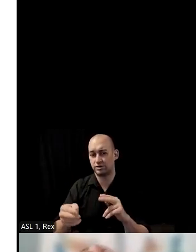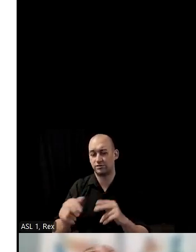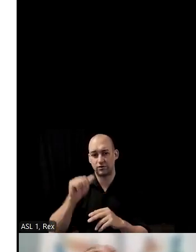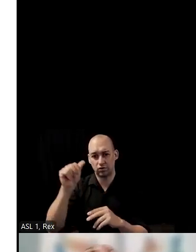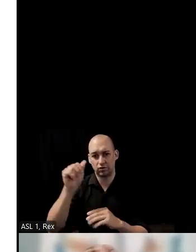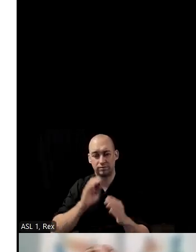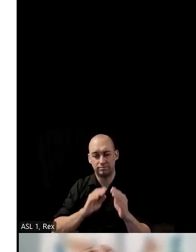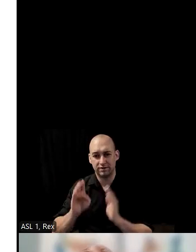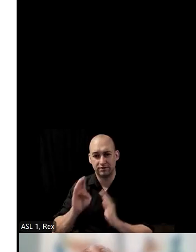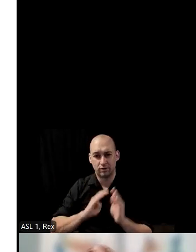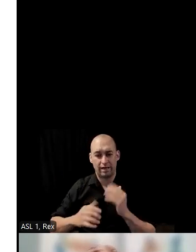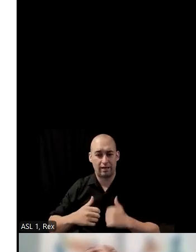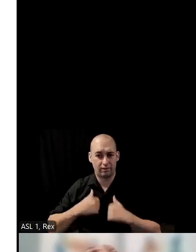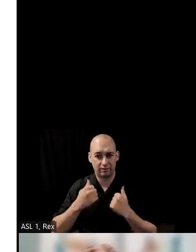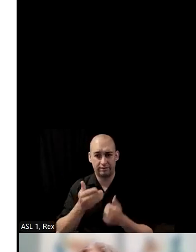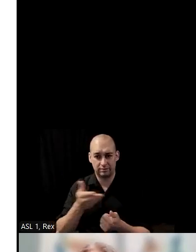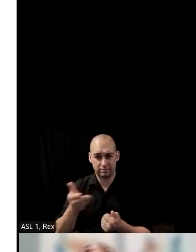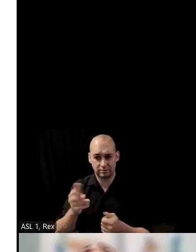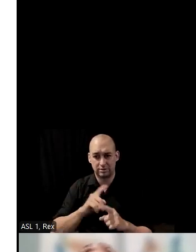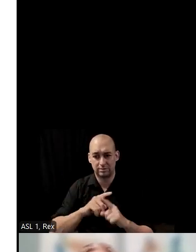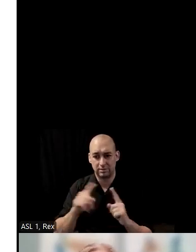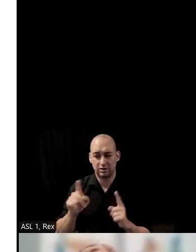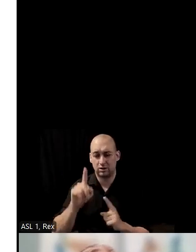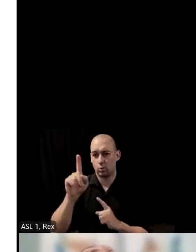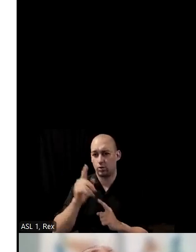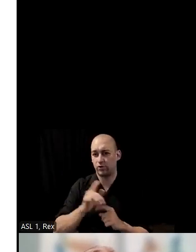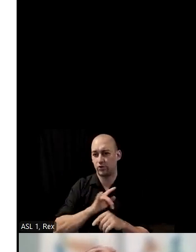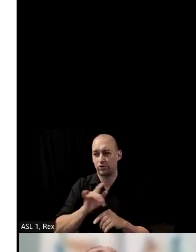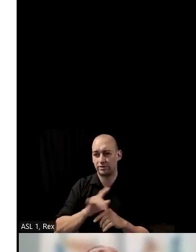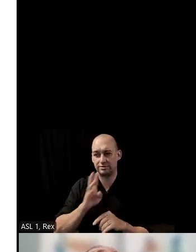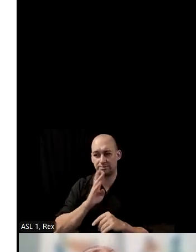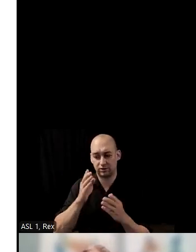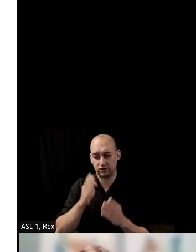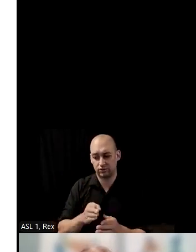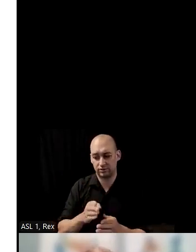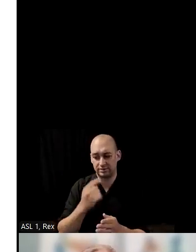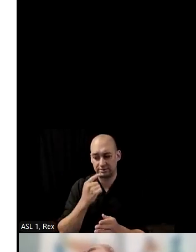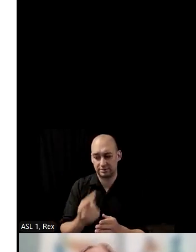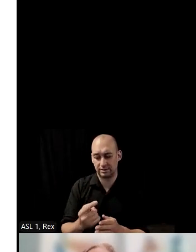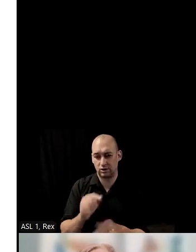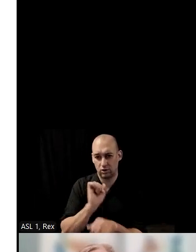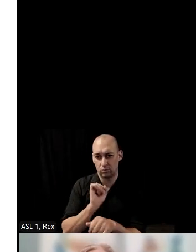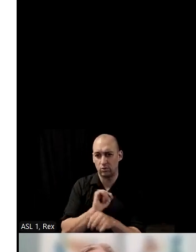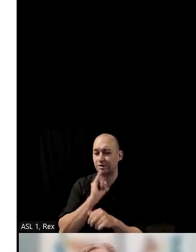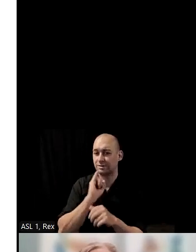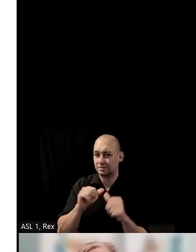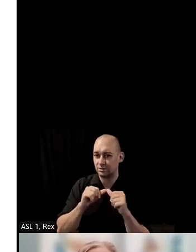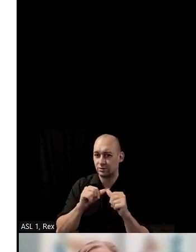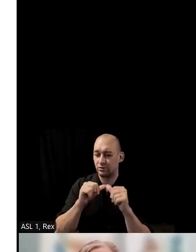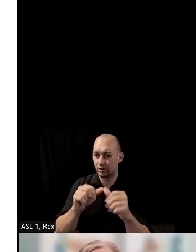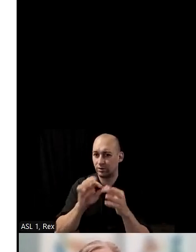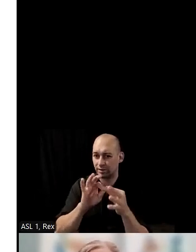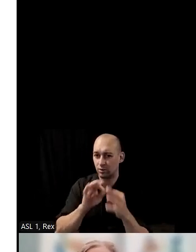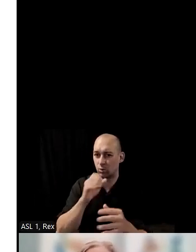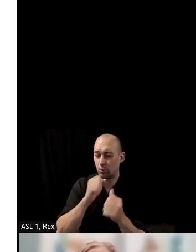media campaign to go along with that, though one of our earlier speakers talked about some work that is ongoing related to older adult